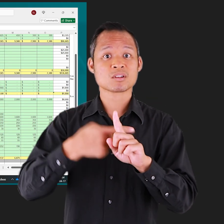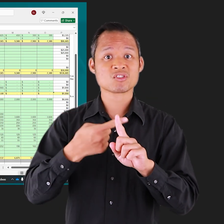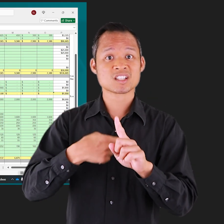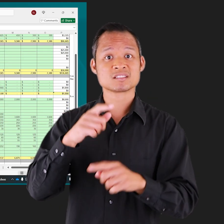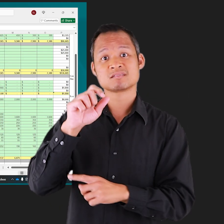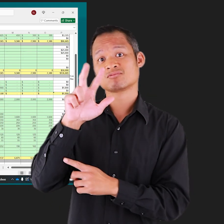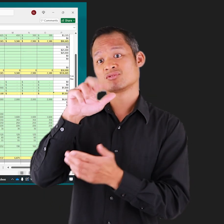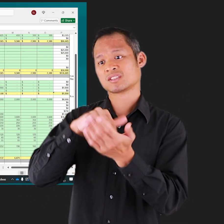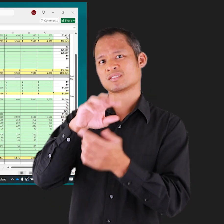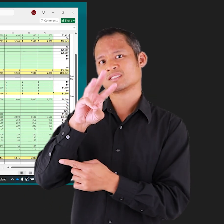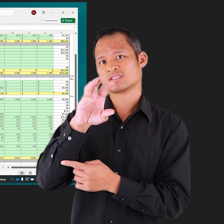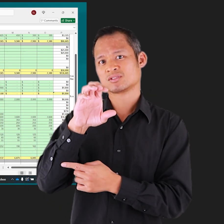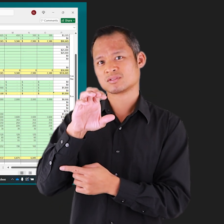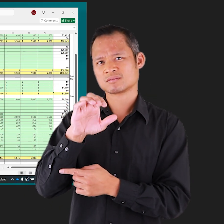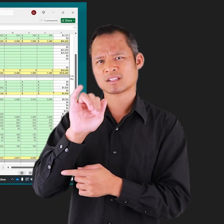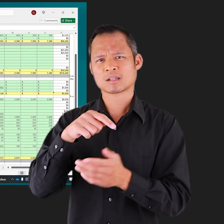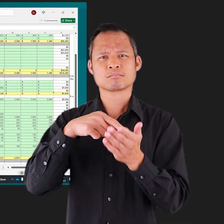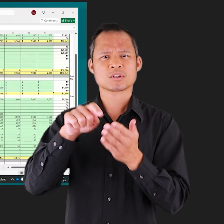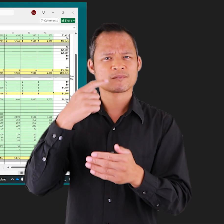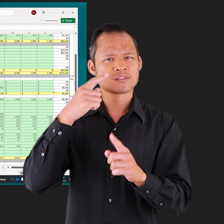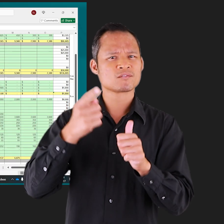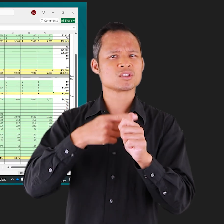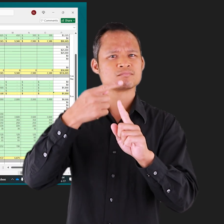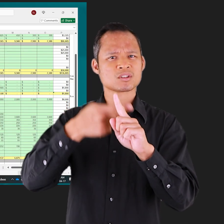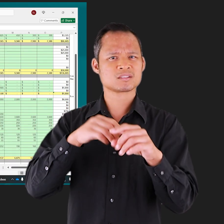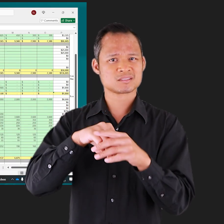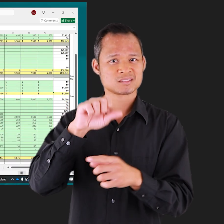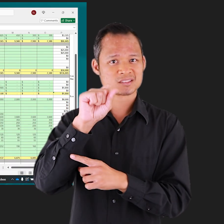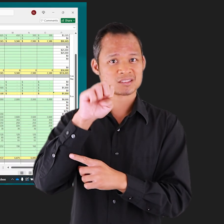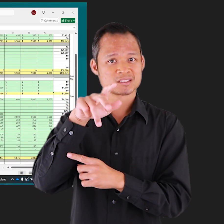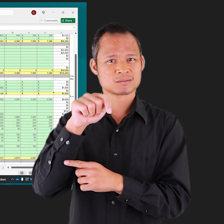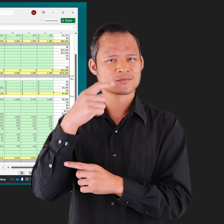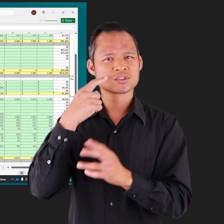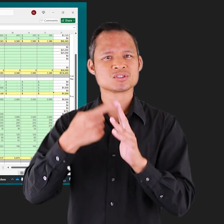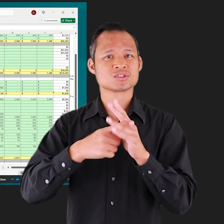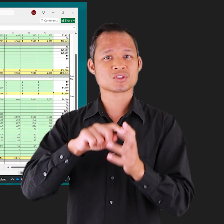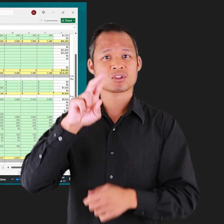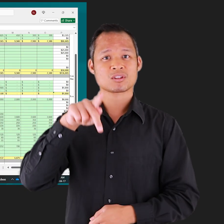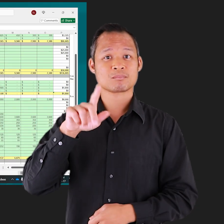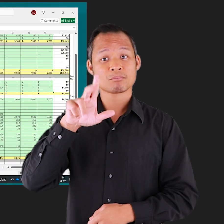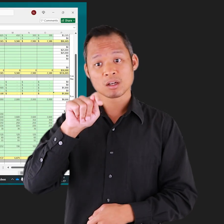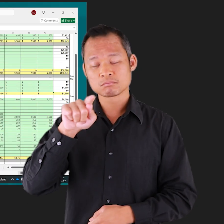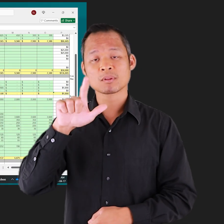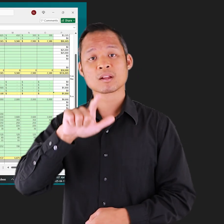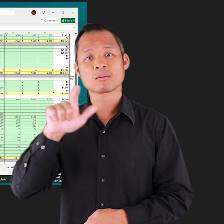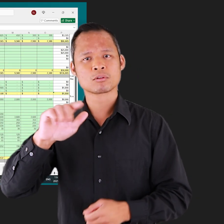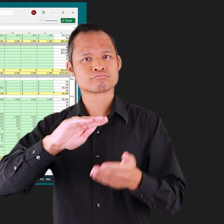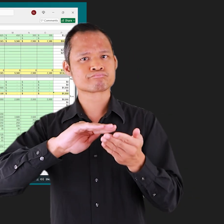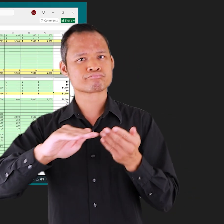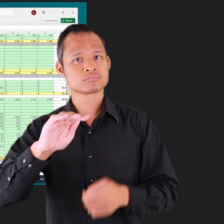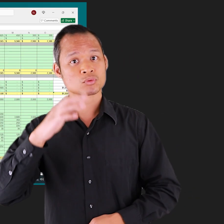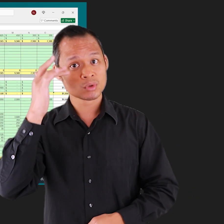is $3,600, he has paid first month's rent in startup cost, and the landlord has waived paying